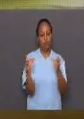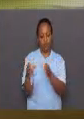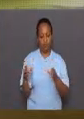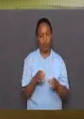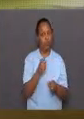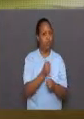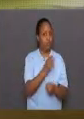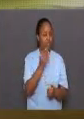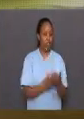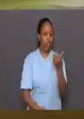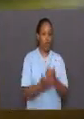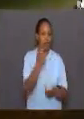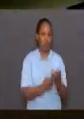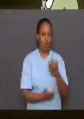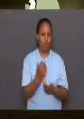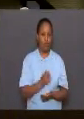have a discussion.